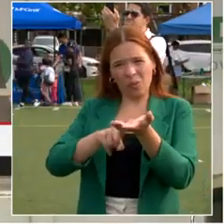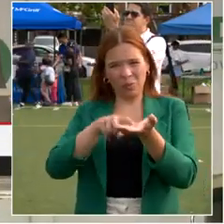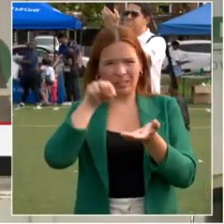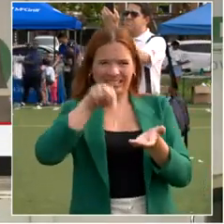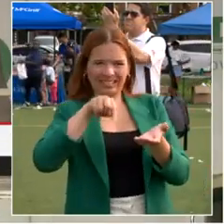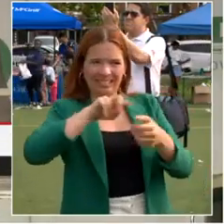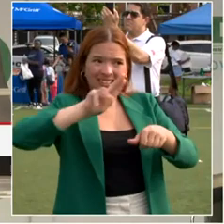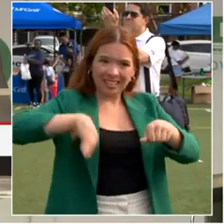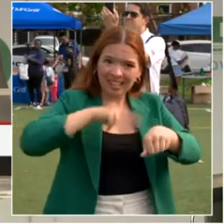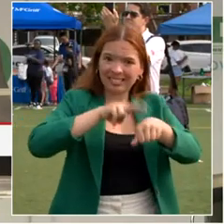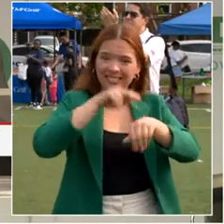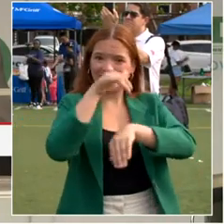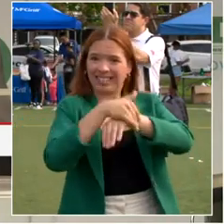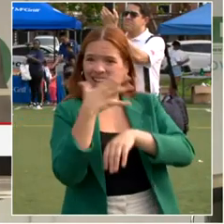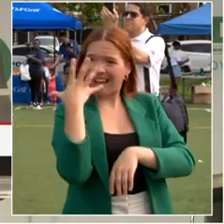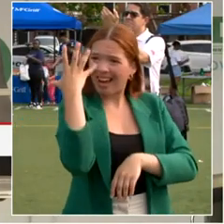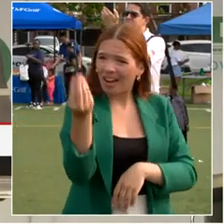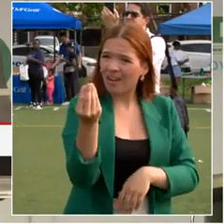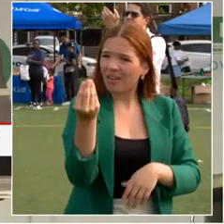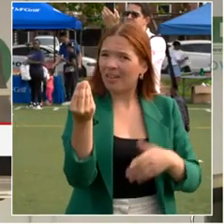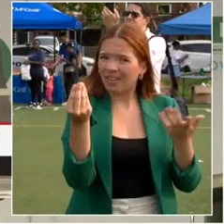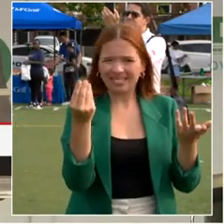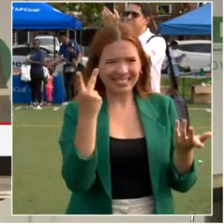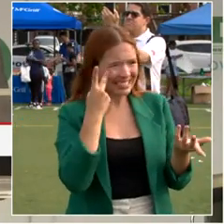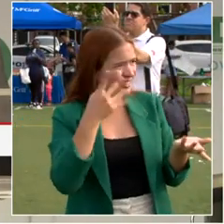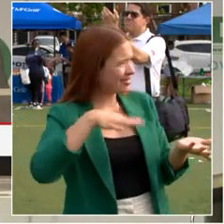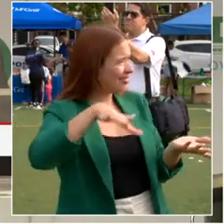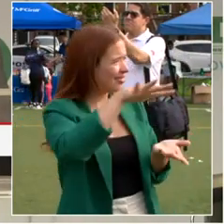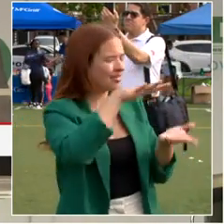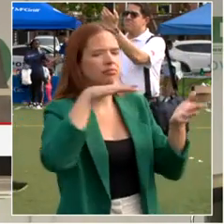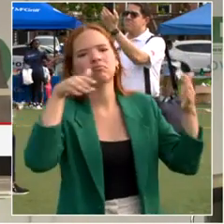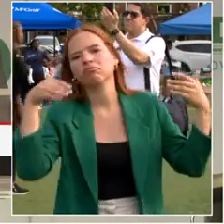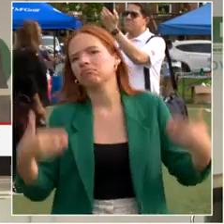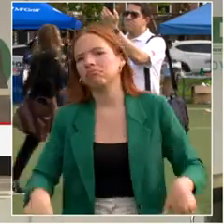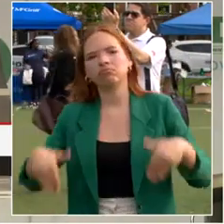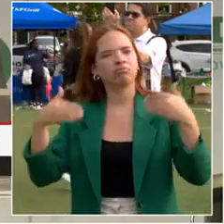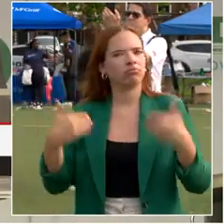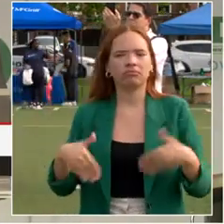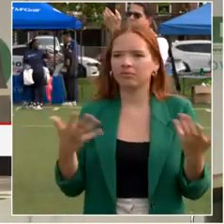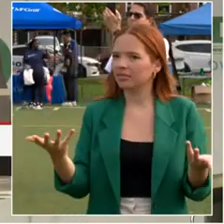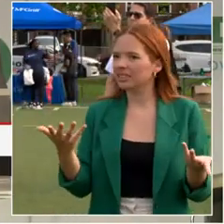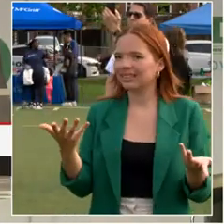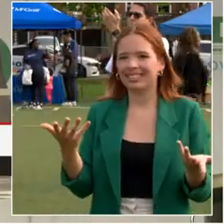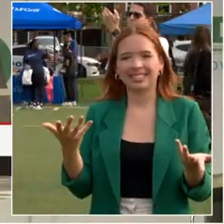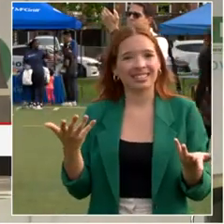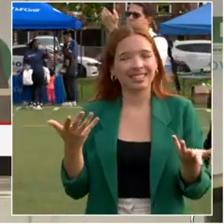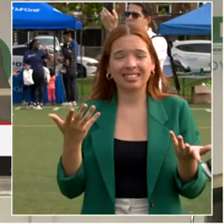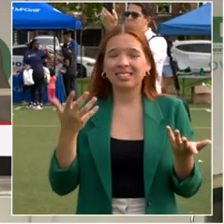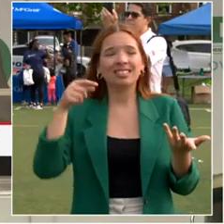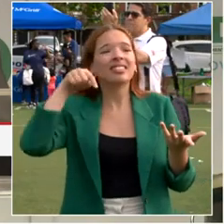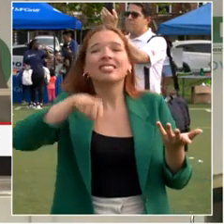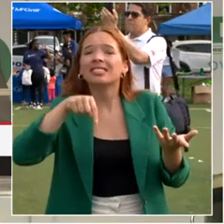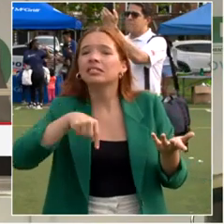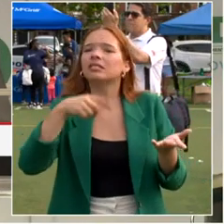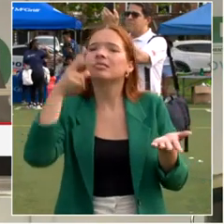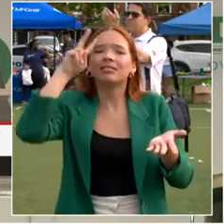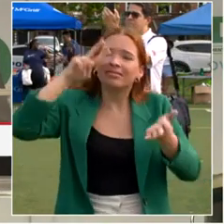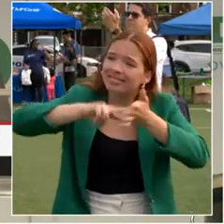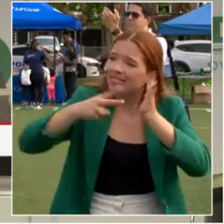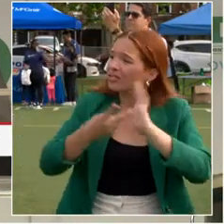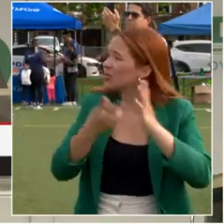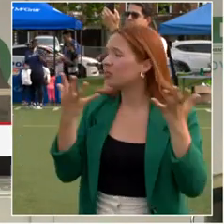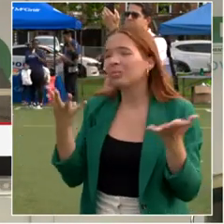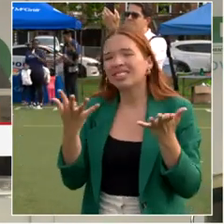and accurate acknowledgement, an appropriate acknowledgement that public safety begins with community. We in law